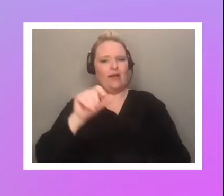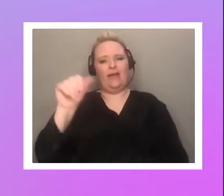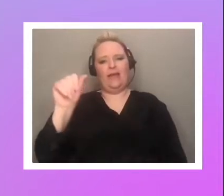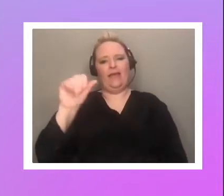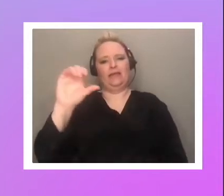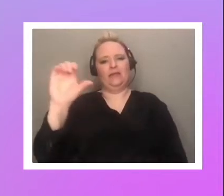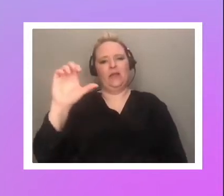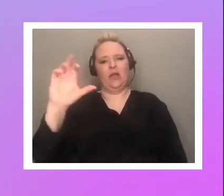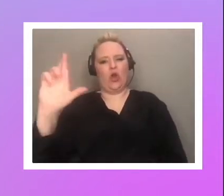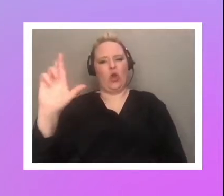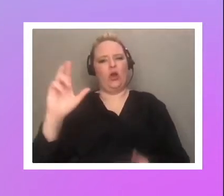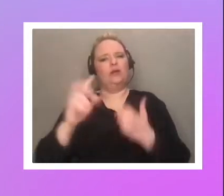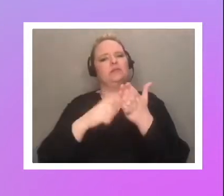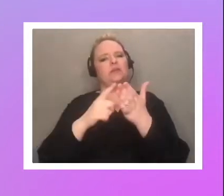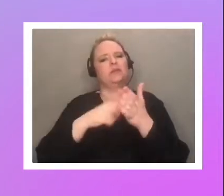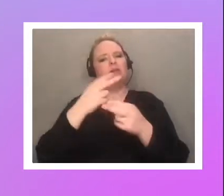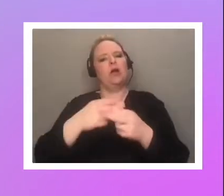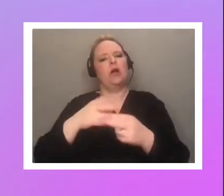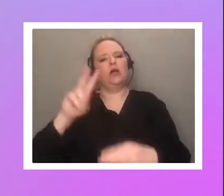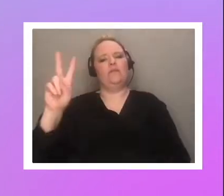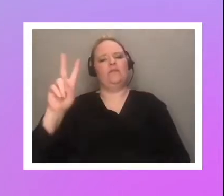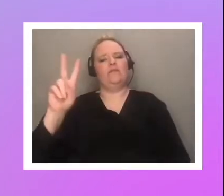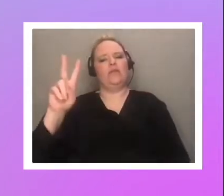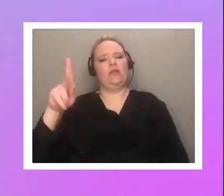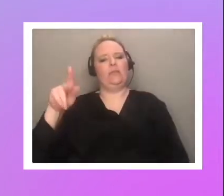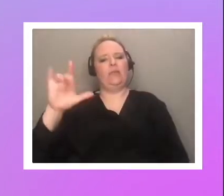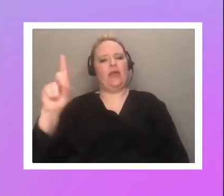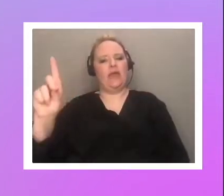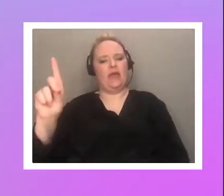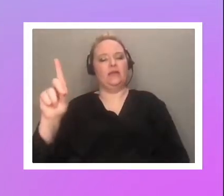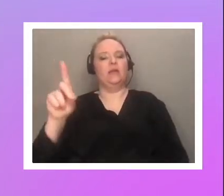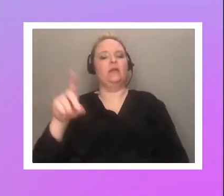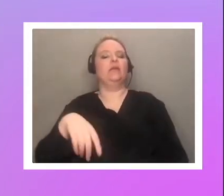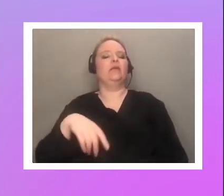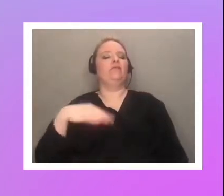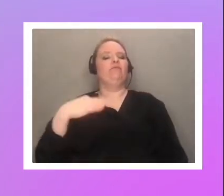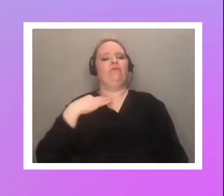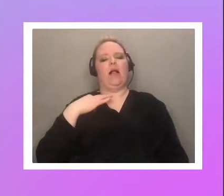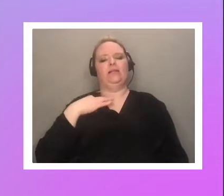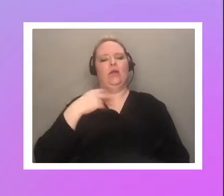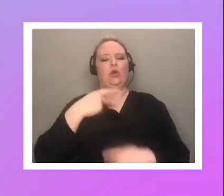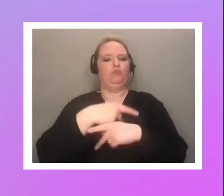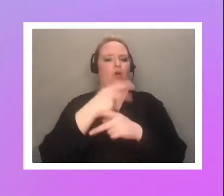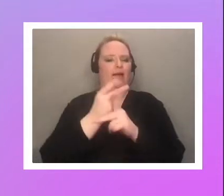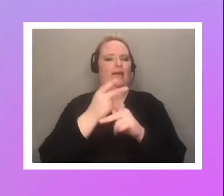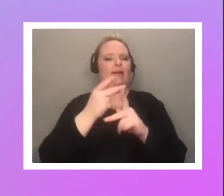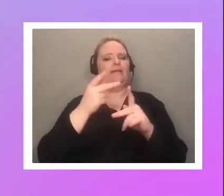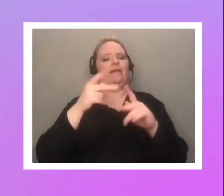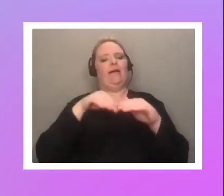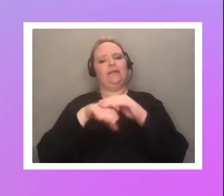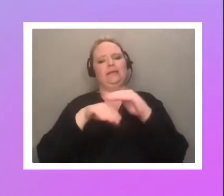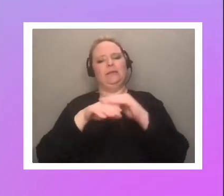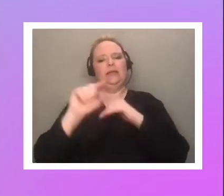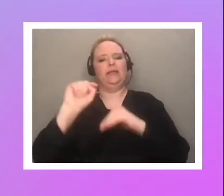sometimes it's called a VPAT, a voluntary product accessibility template.